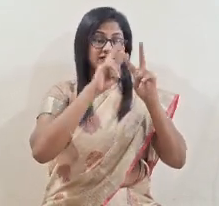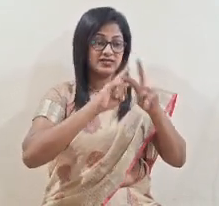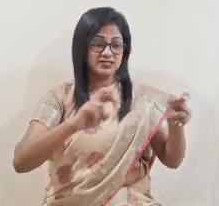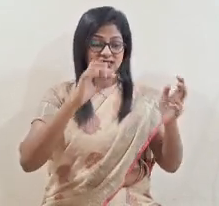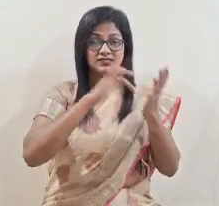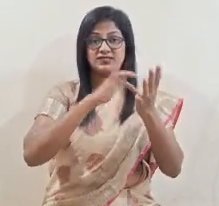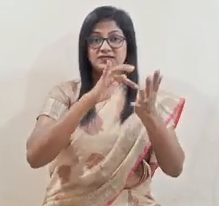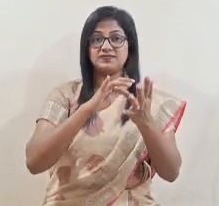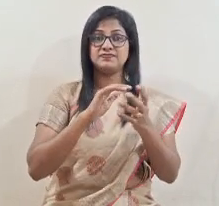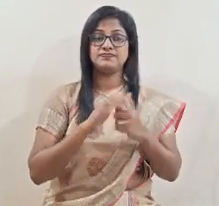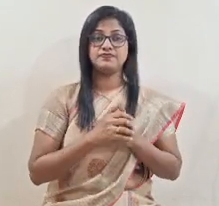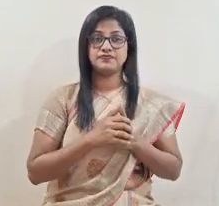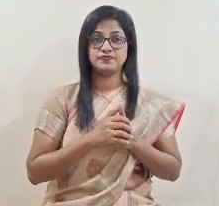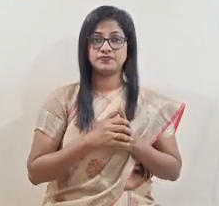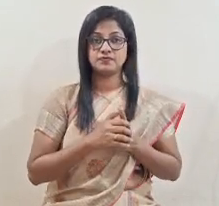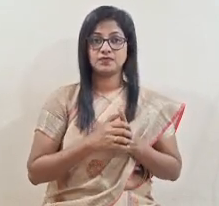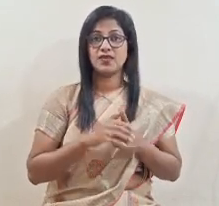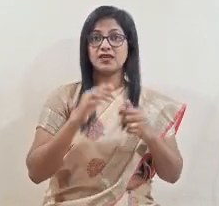survey is been